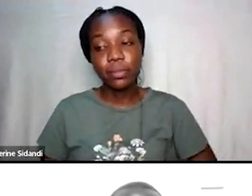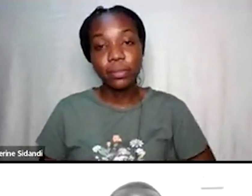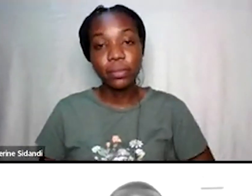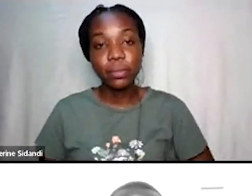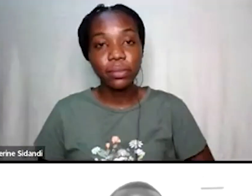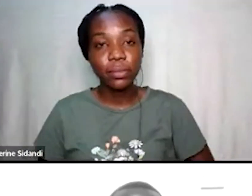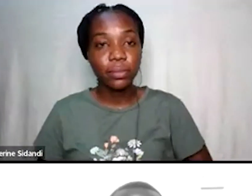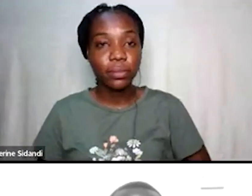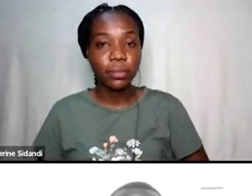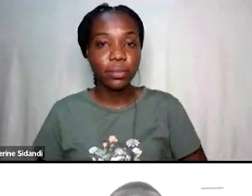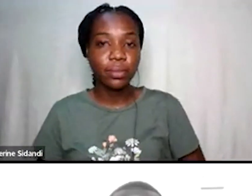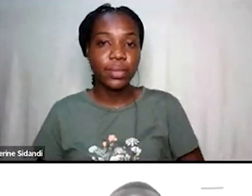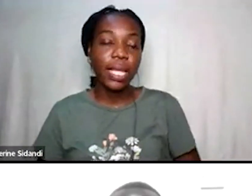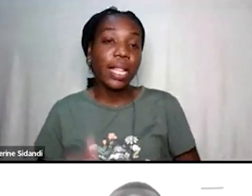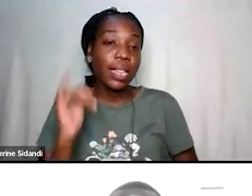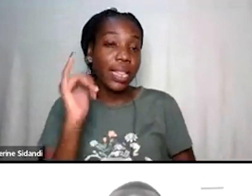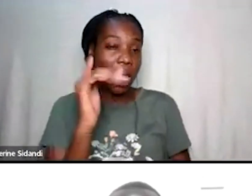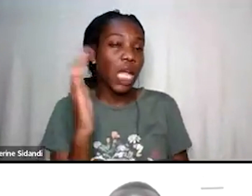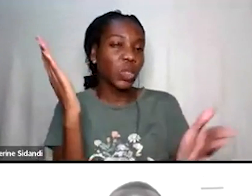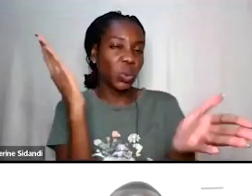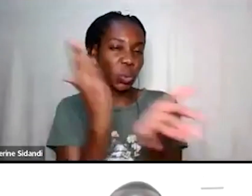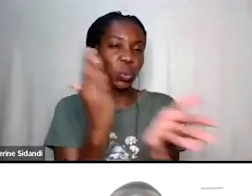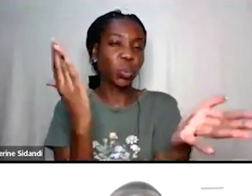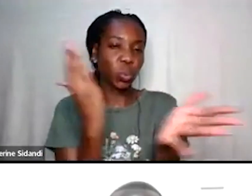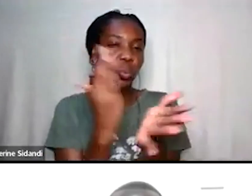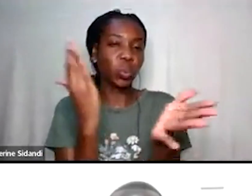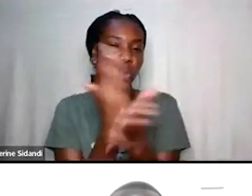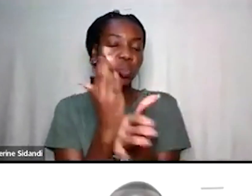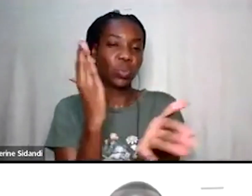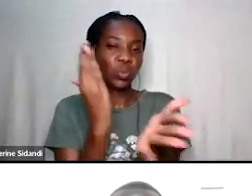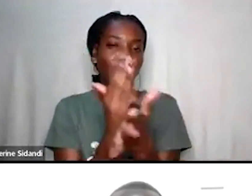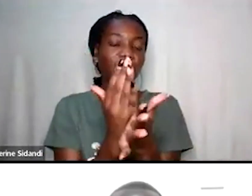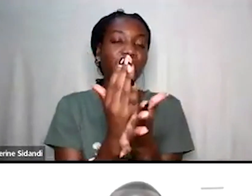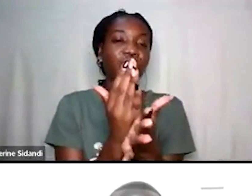That's absolutely true, Sarah. That's absolutely true.